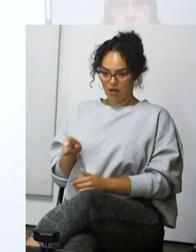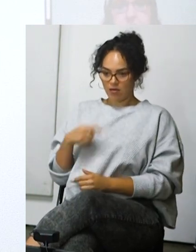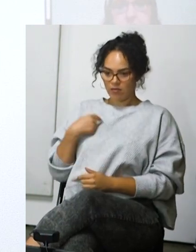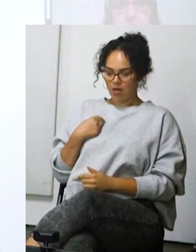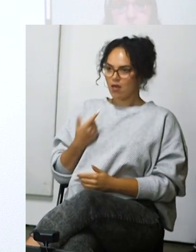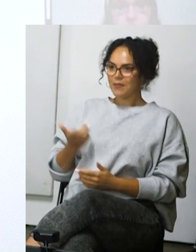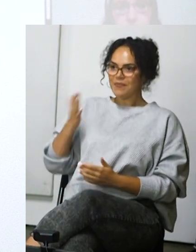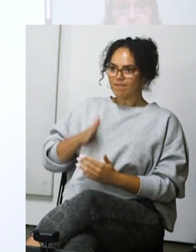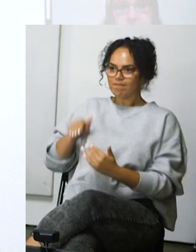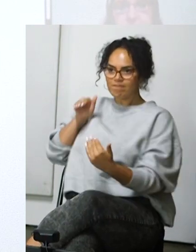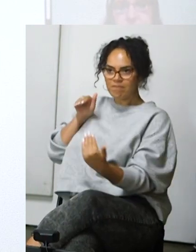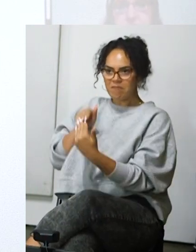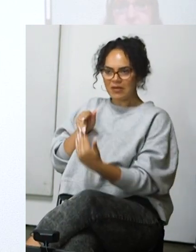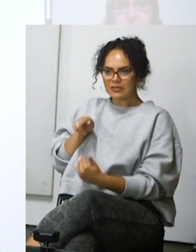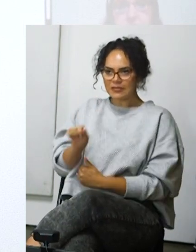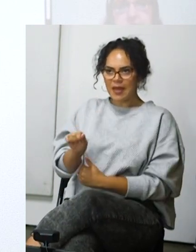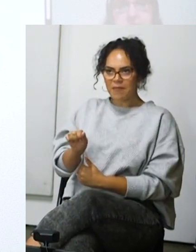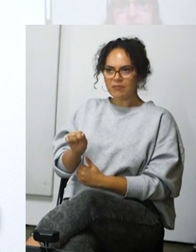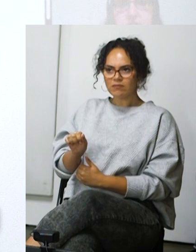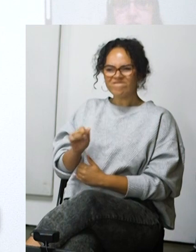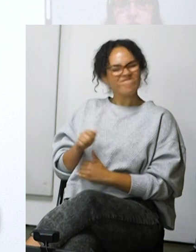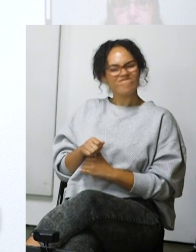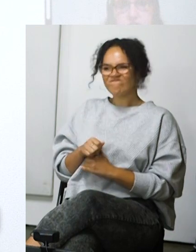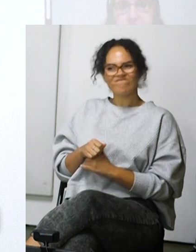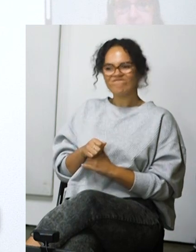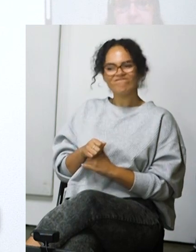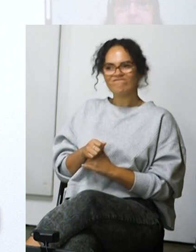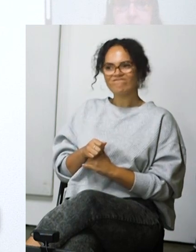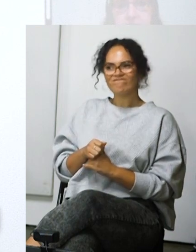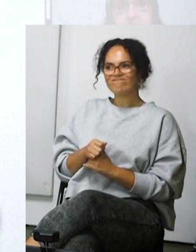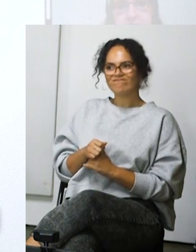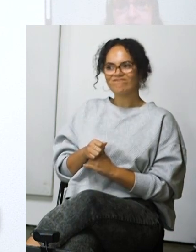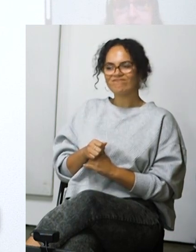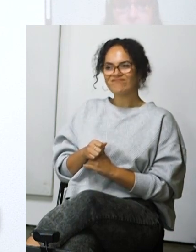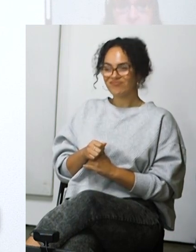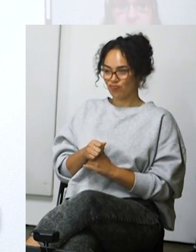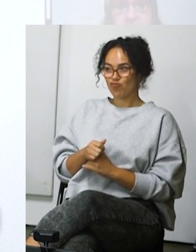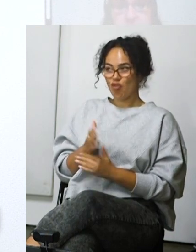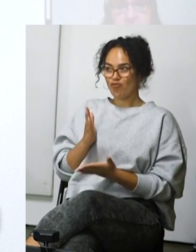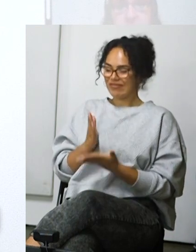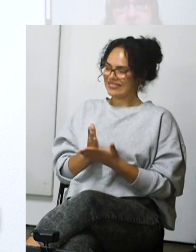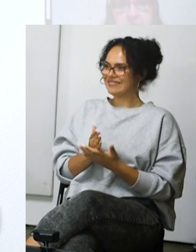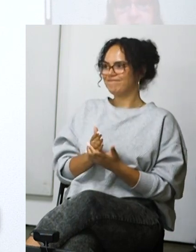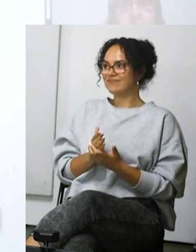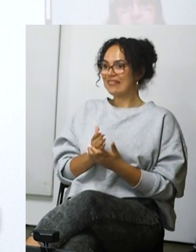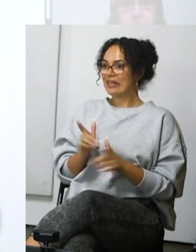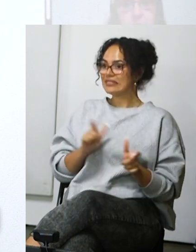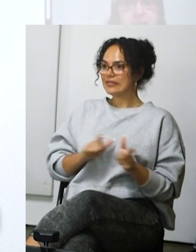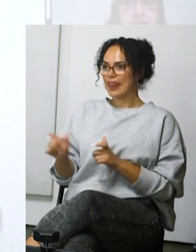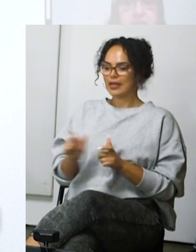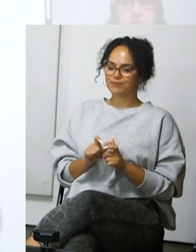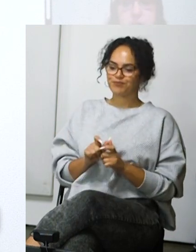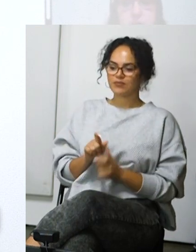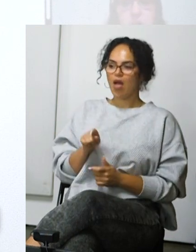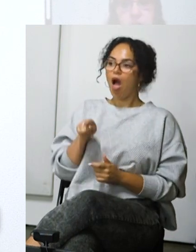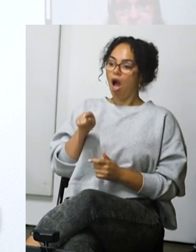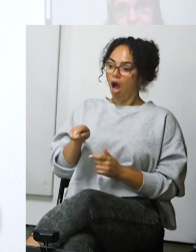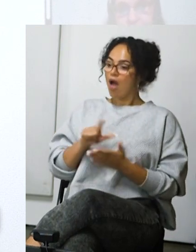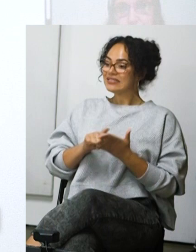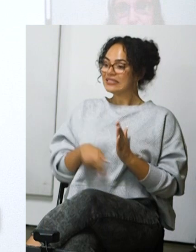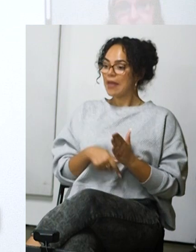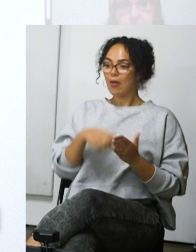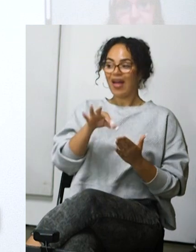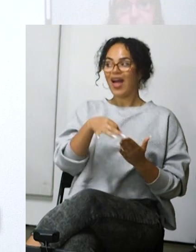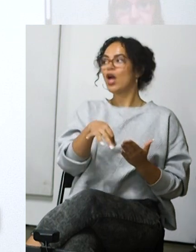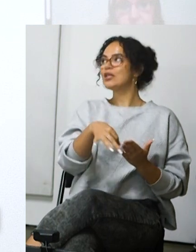A lot of organizations are still treating accessibility as a box to tick, or as a kind of a